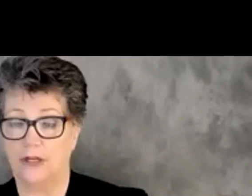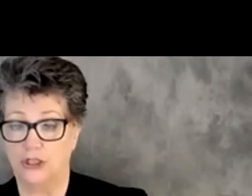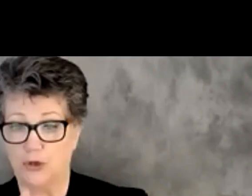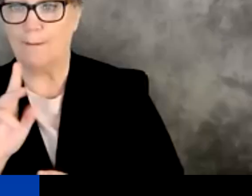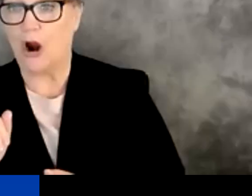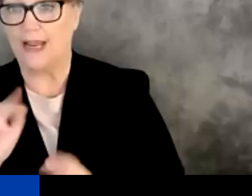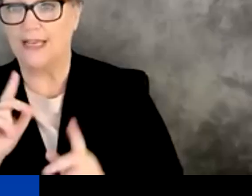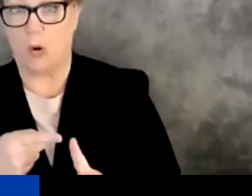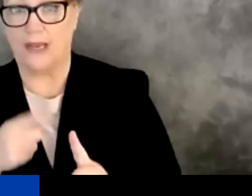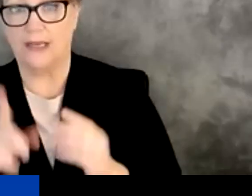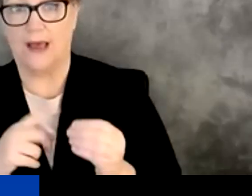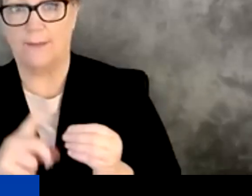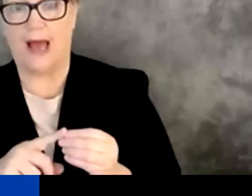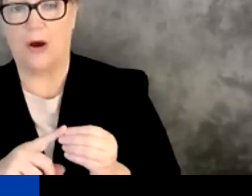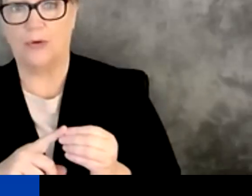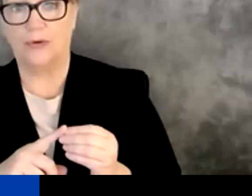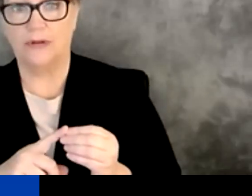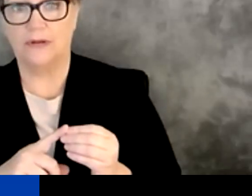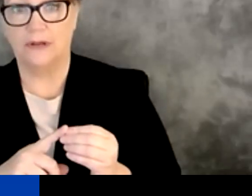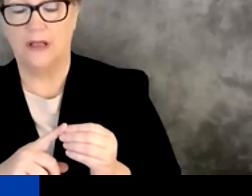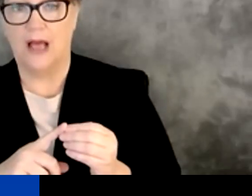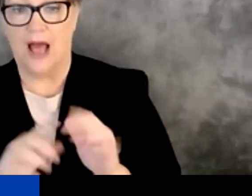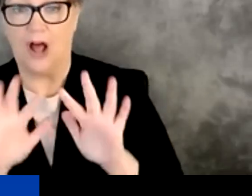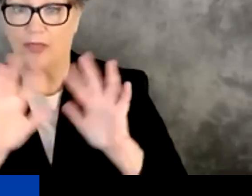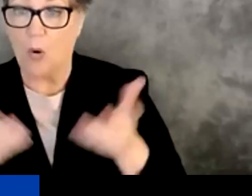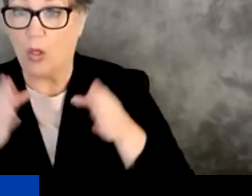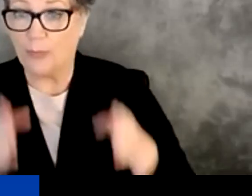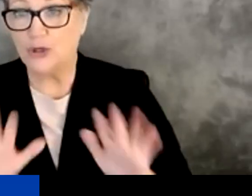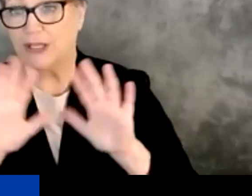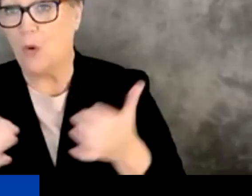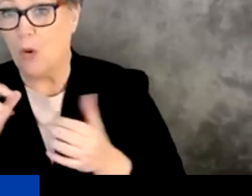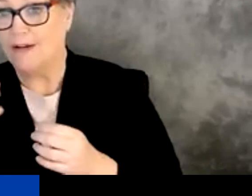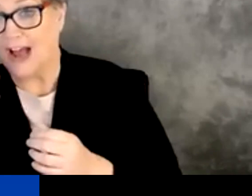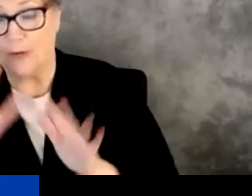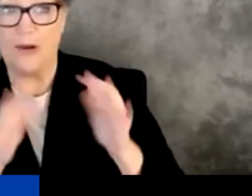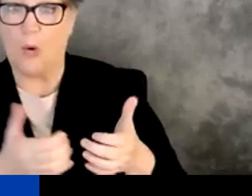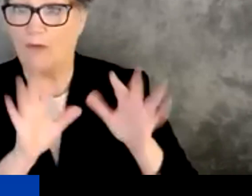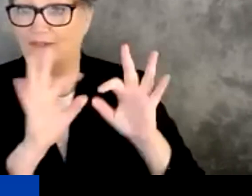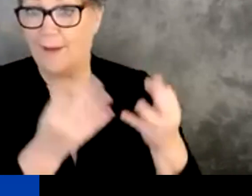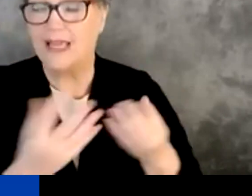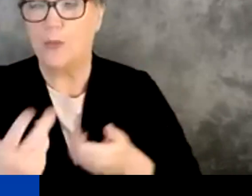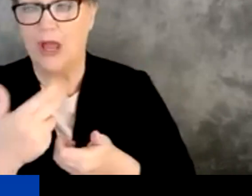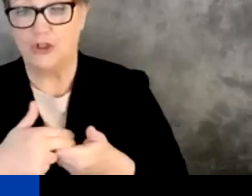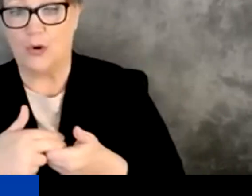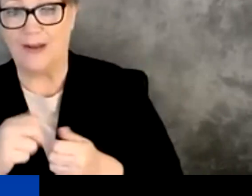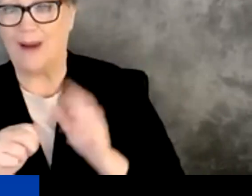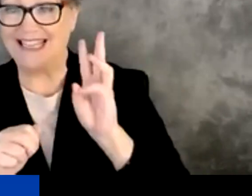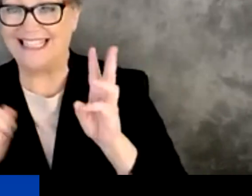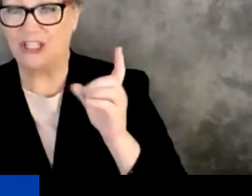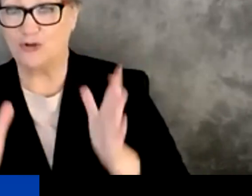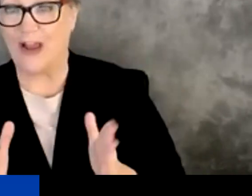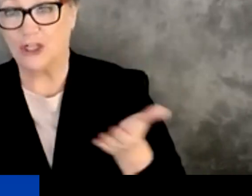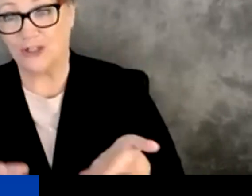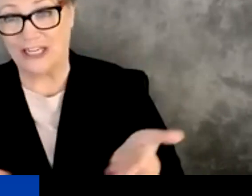point about whole of government, whole person, and whole family, that we are joined by 6 directors on